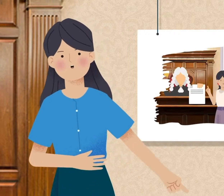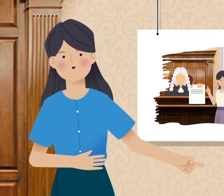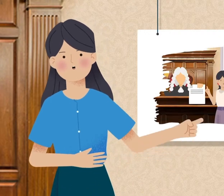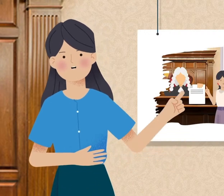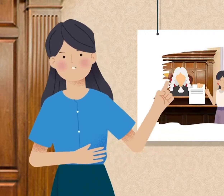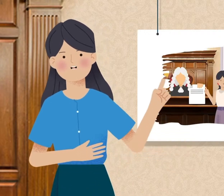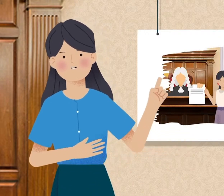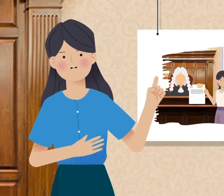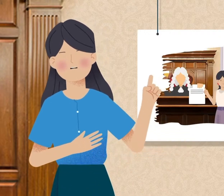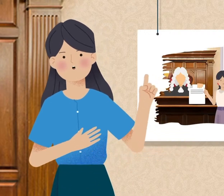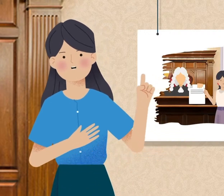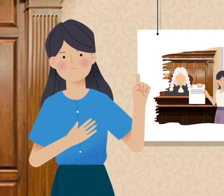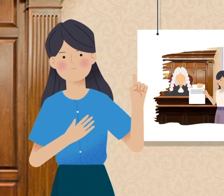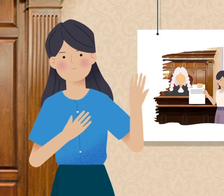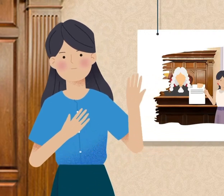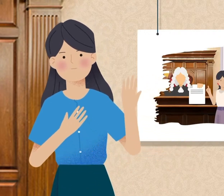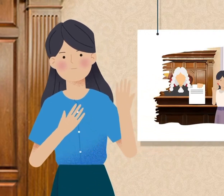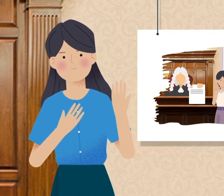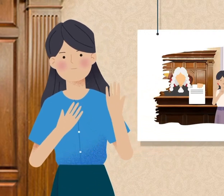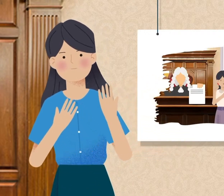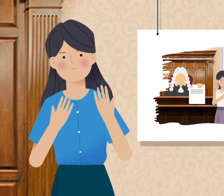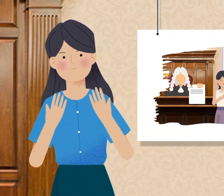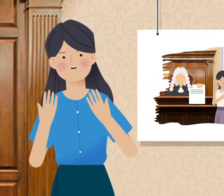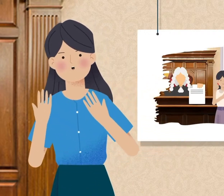and parental consent requirements.